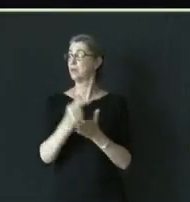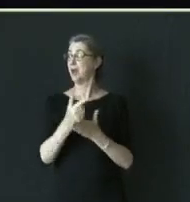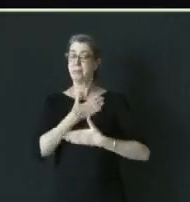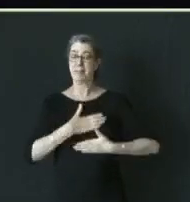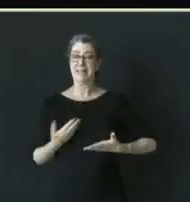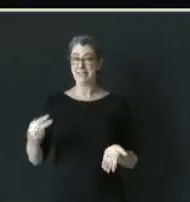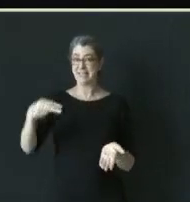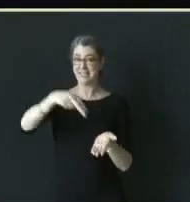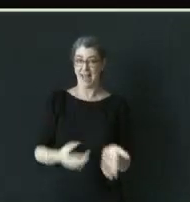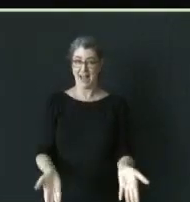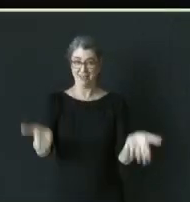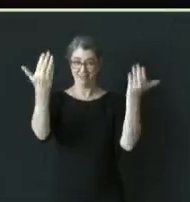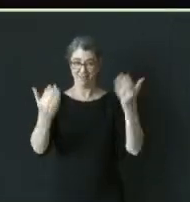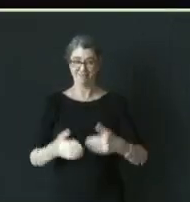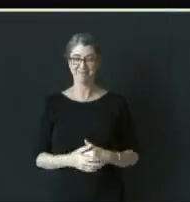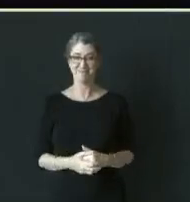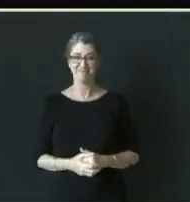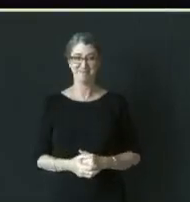stand?